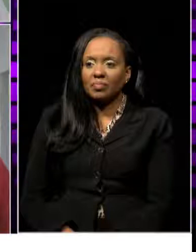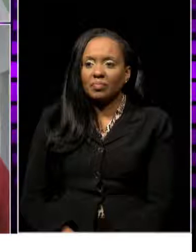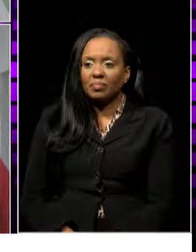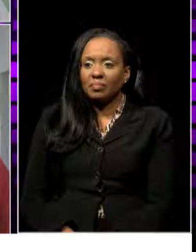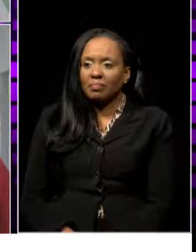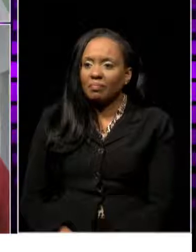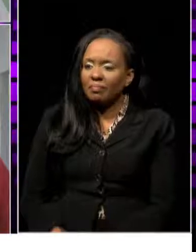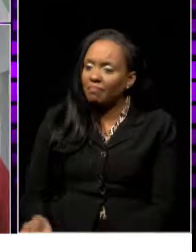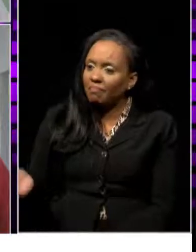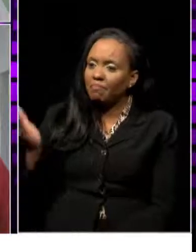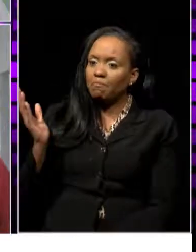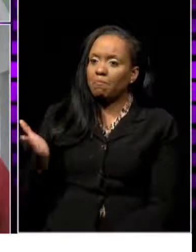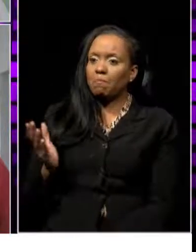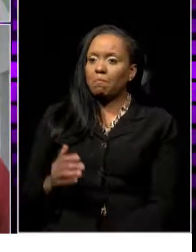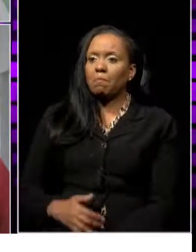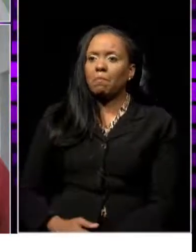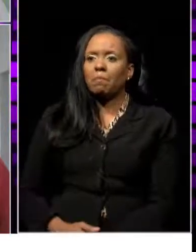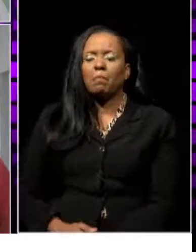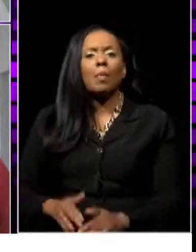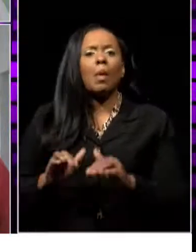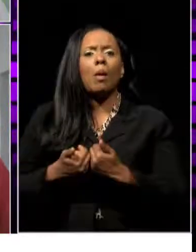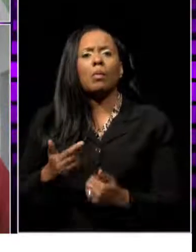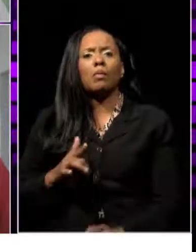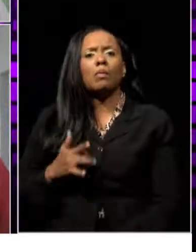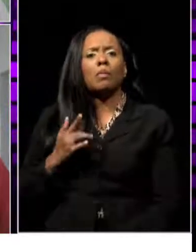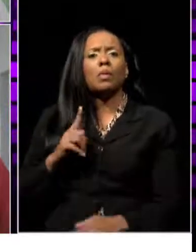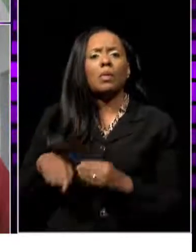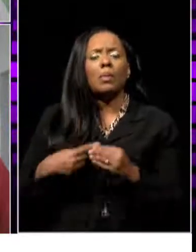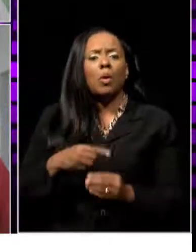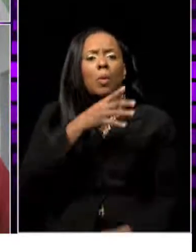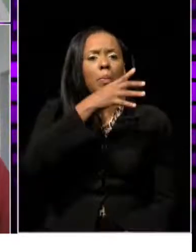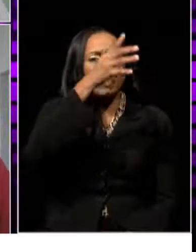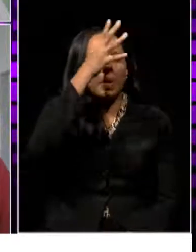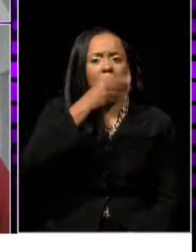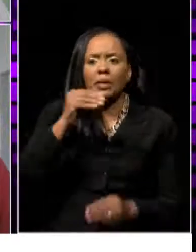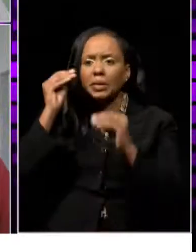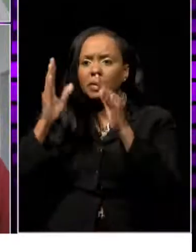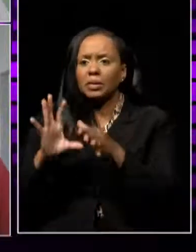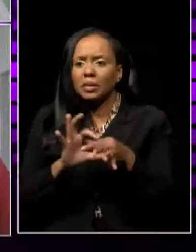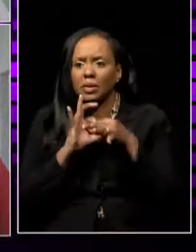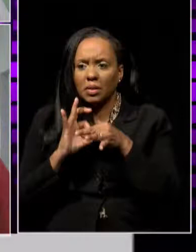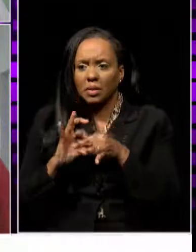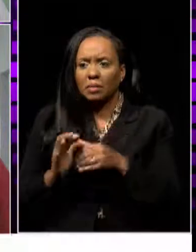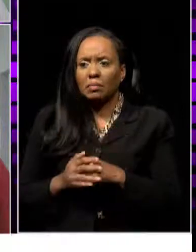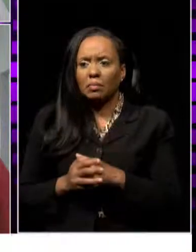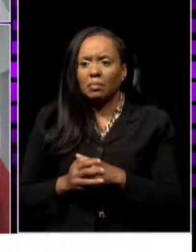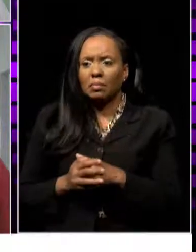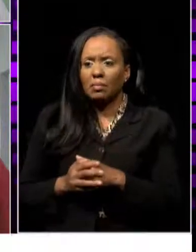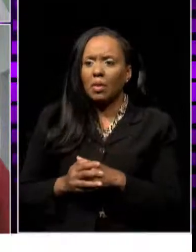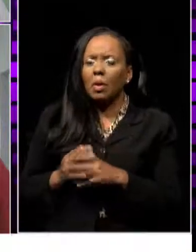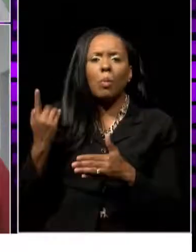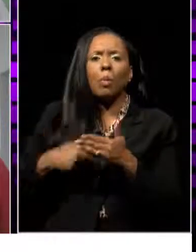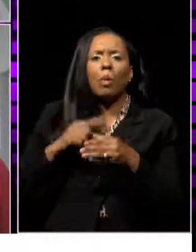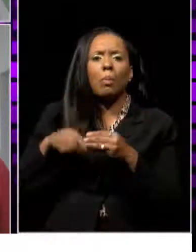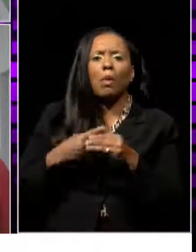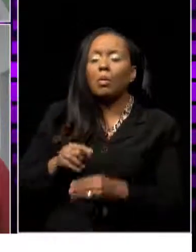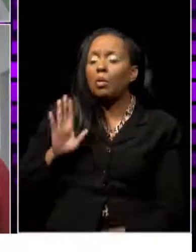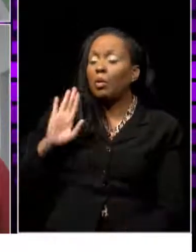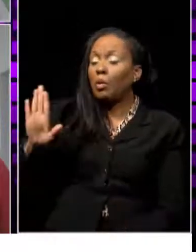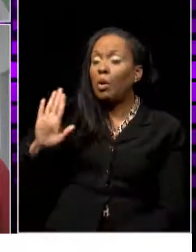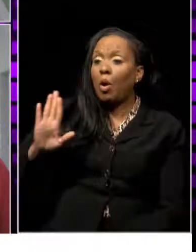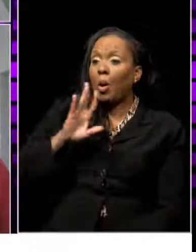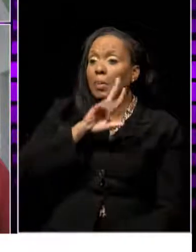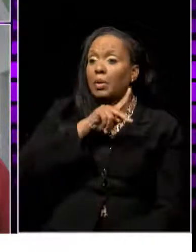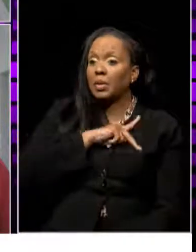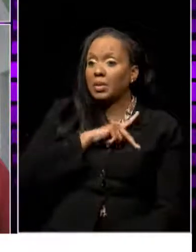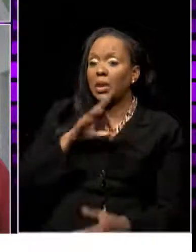what are your thoughts on the parent-teacher relationship, and how is your parent-teacher relationship as it relates